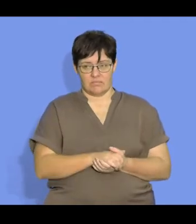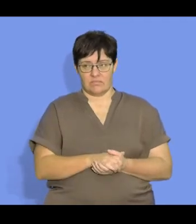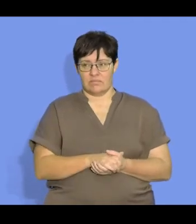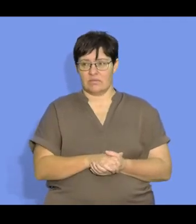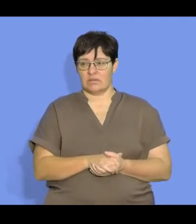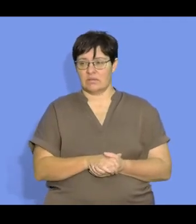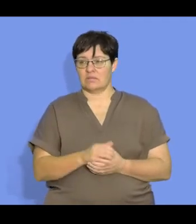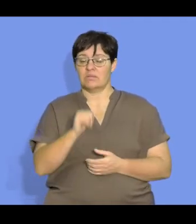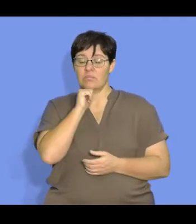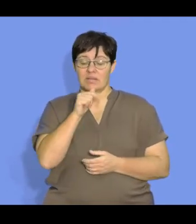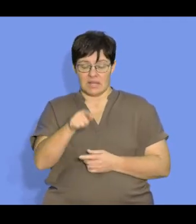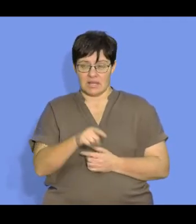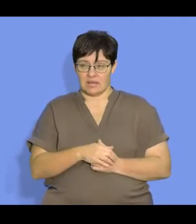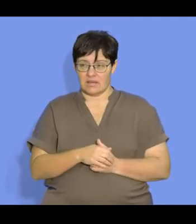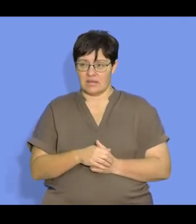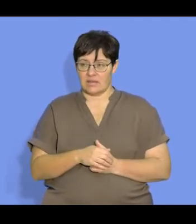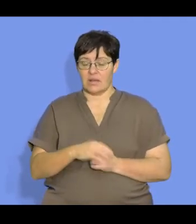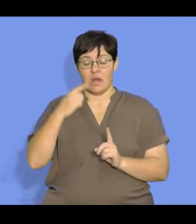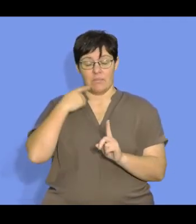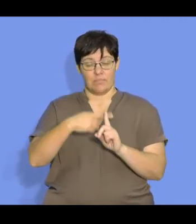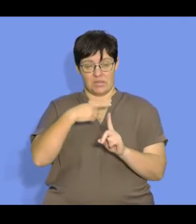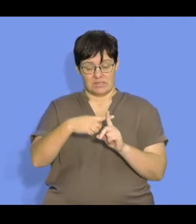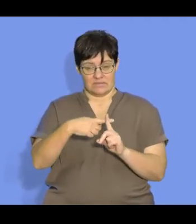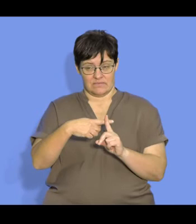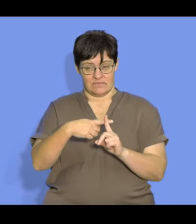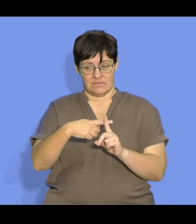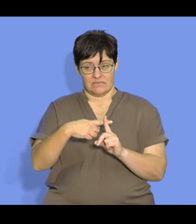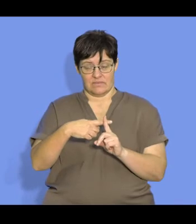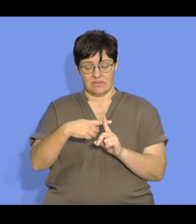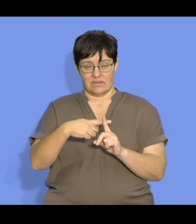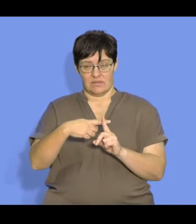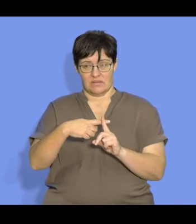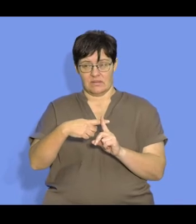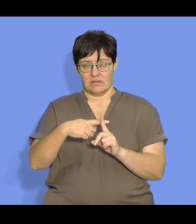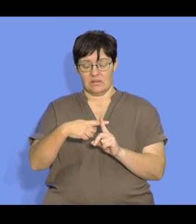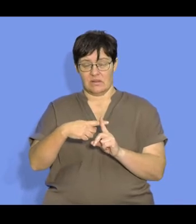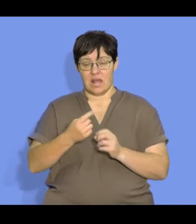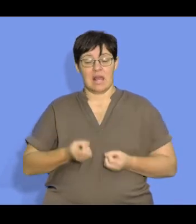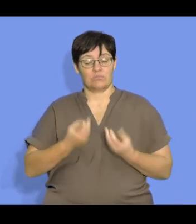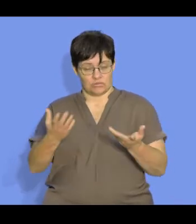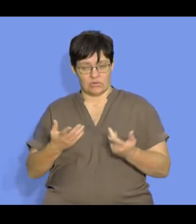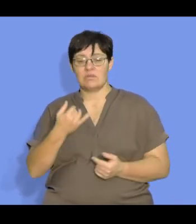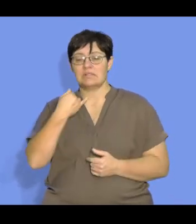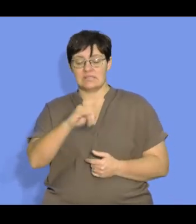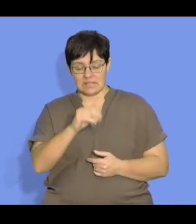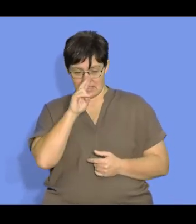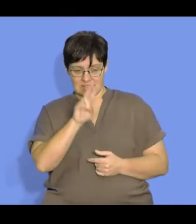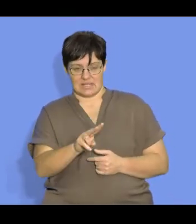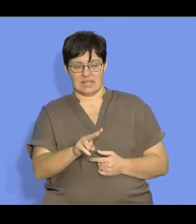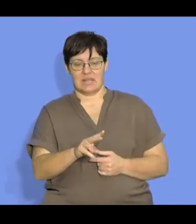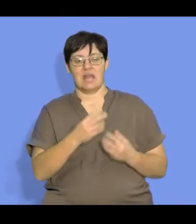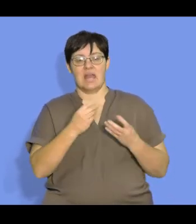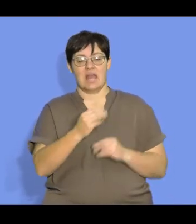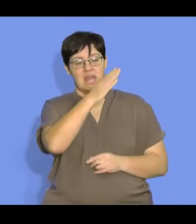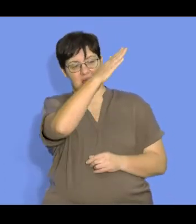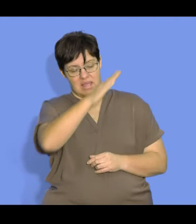volume, even though it is a positive rate expression, we will still